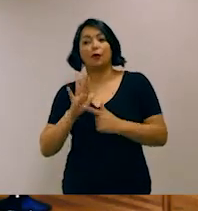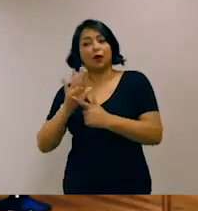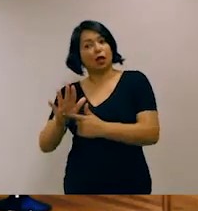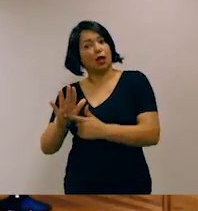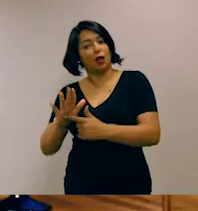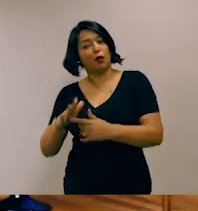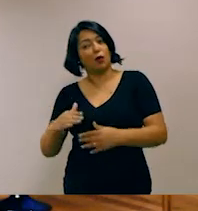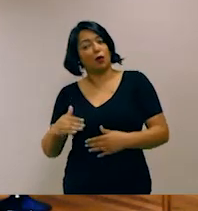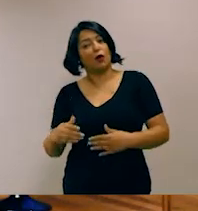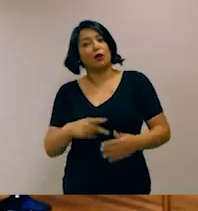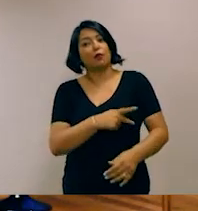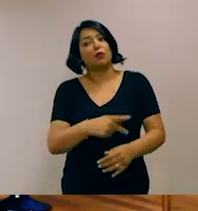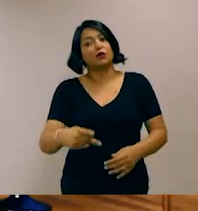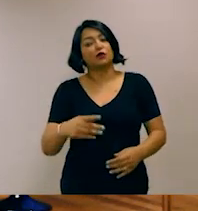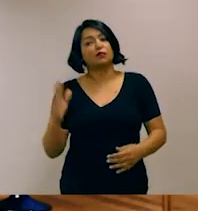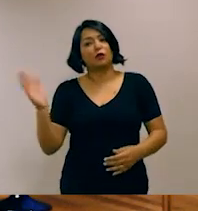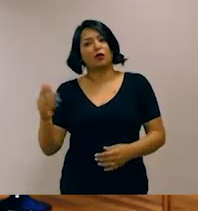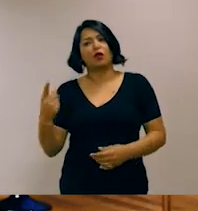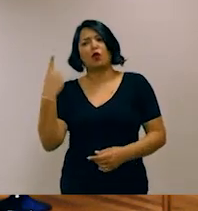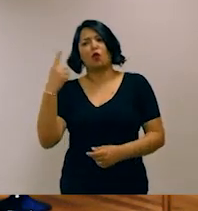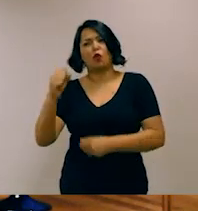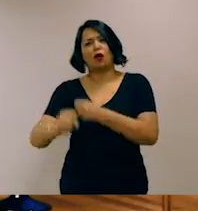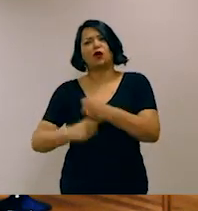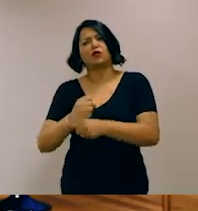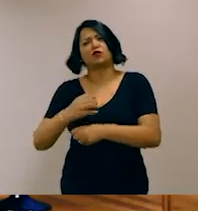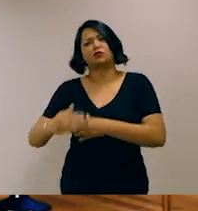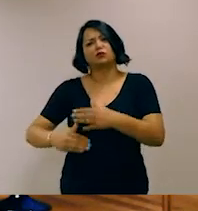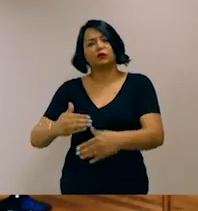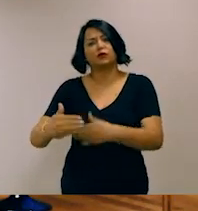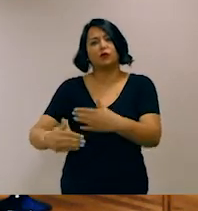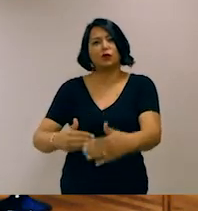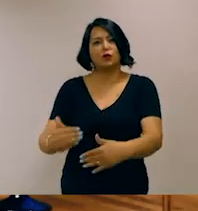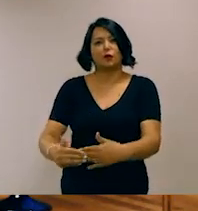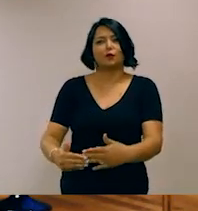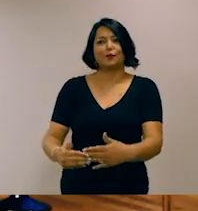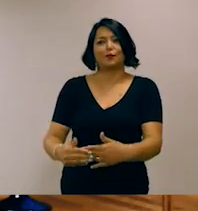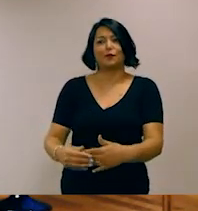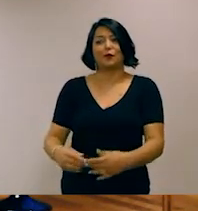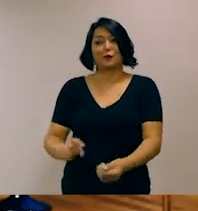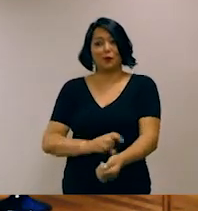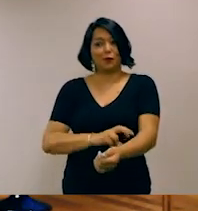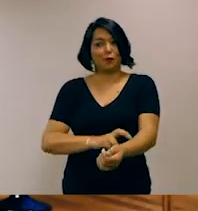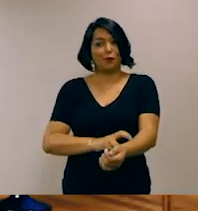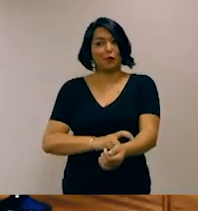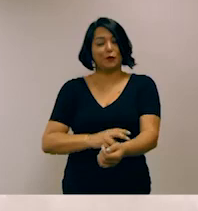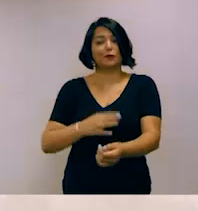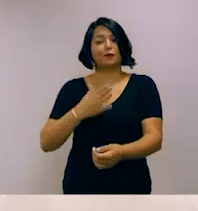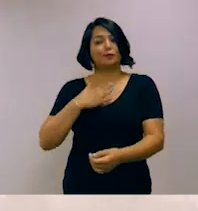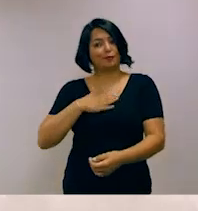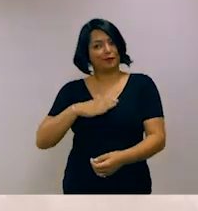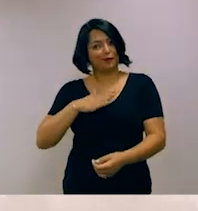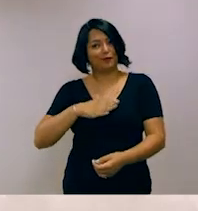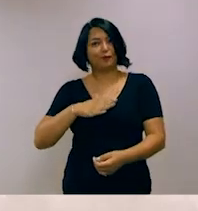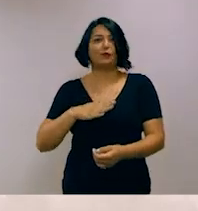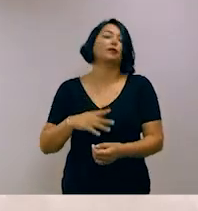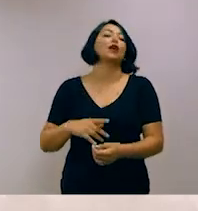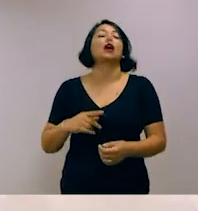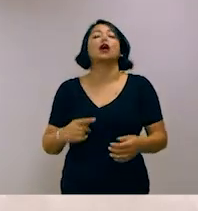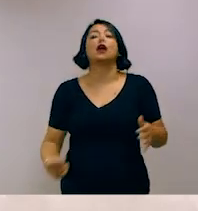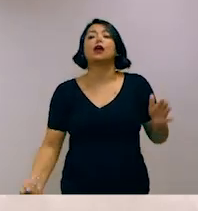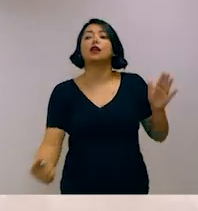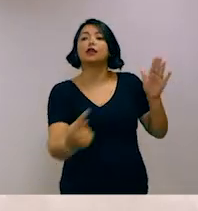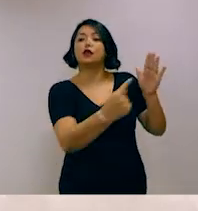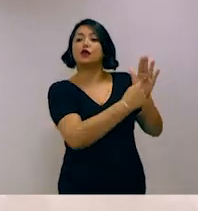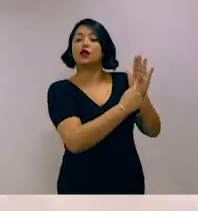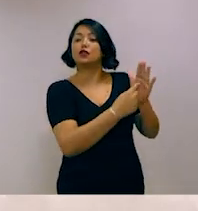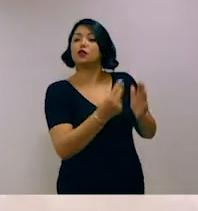this process, this project to us. We have been working on it for about 1 year, and our main objective is